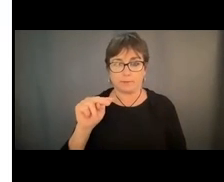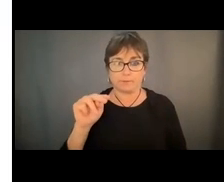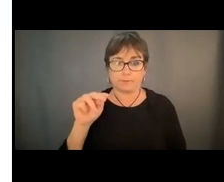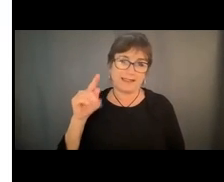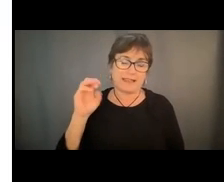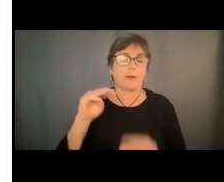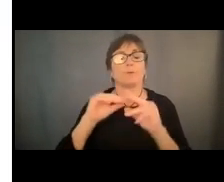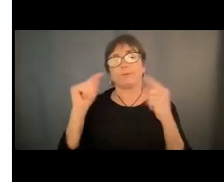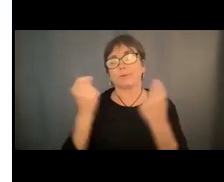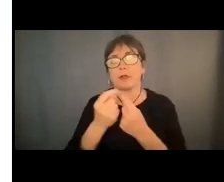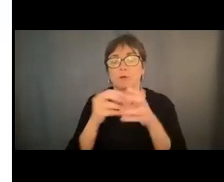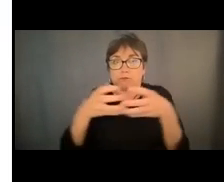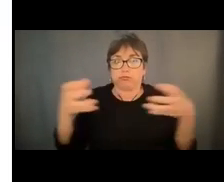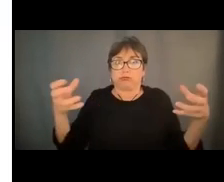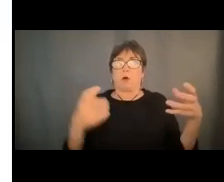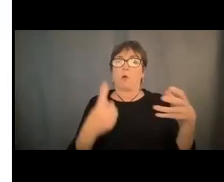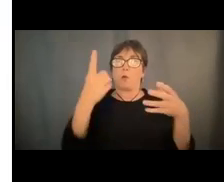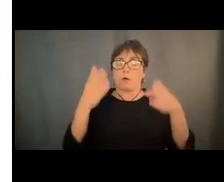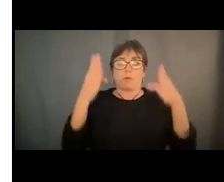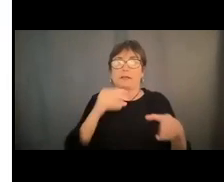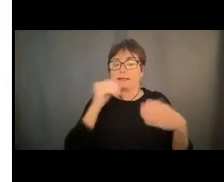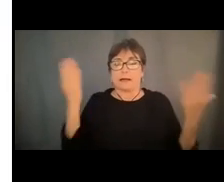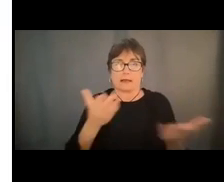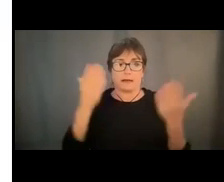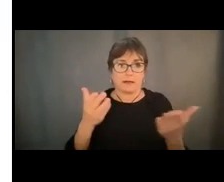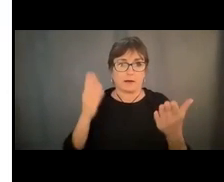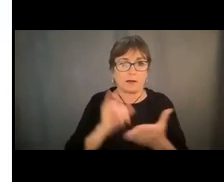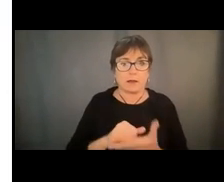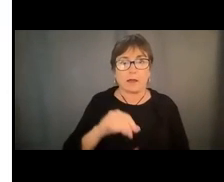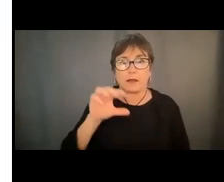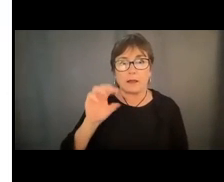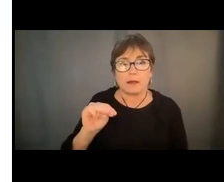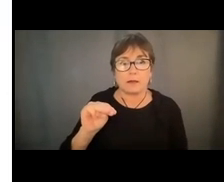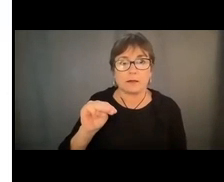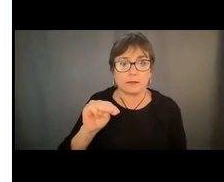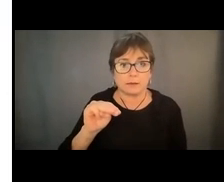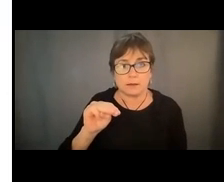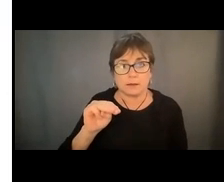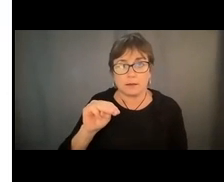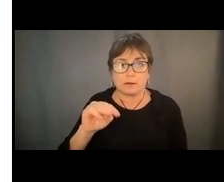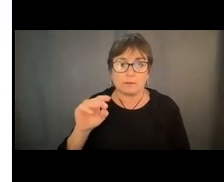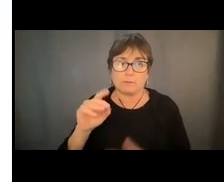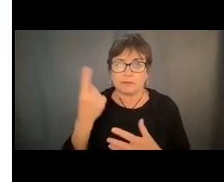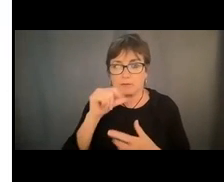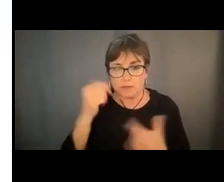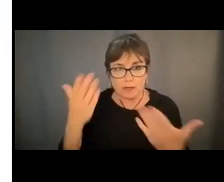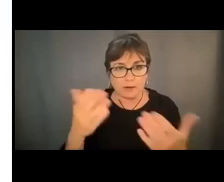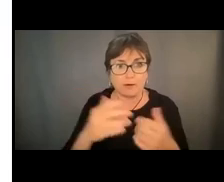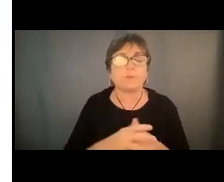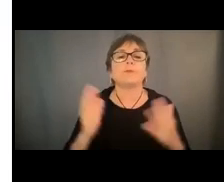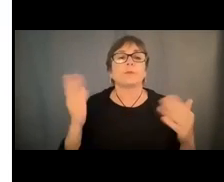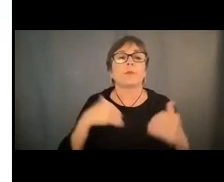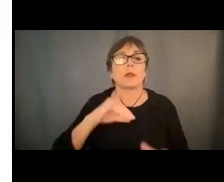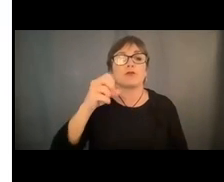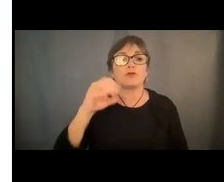we have one person who is not here in the picture, but it's Maria Rodriguez. We have Dr. Josie Badger, who is the director.